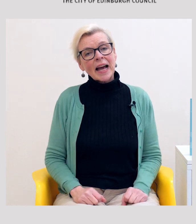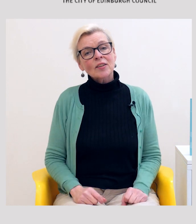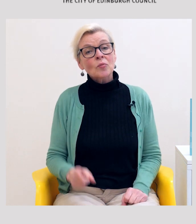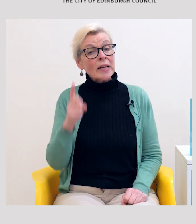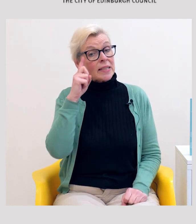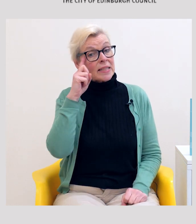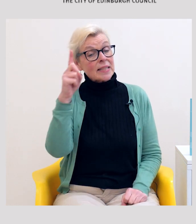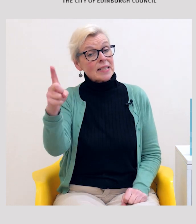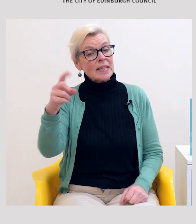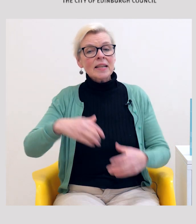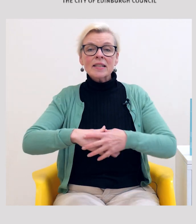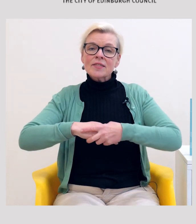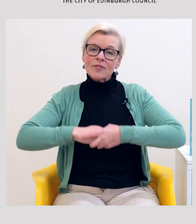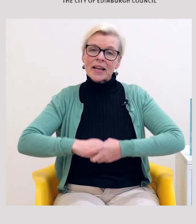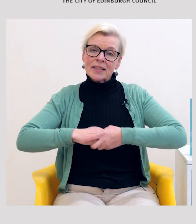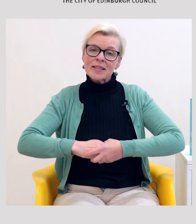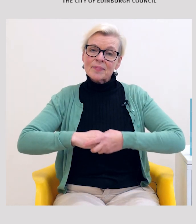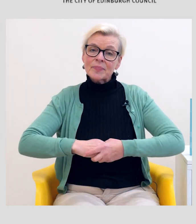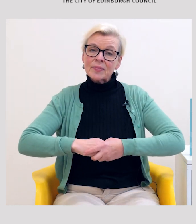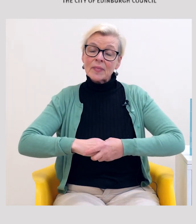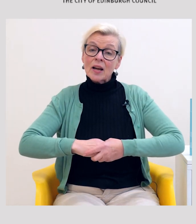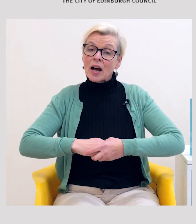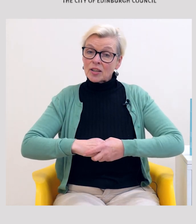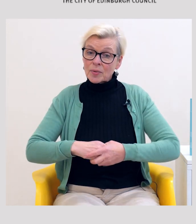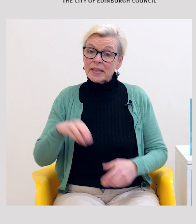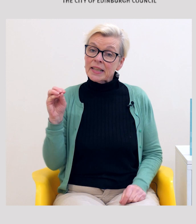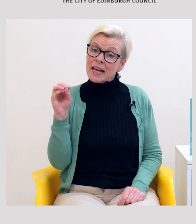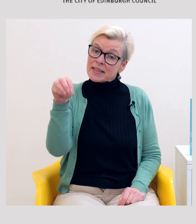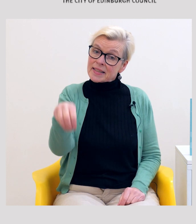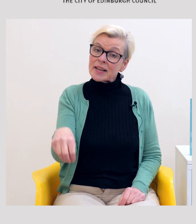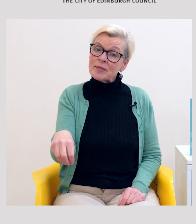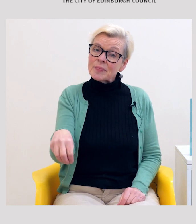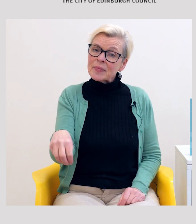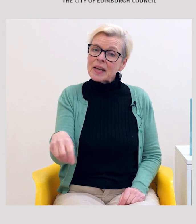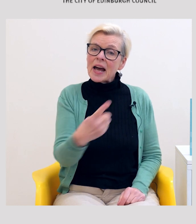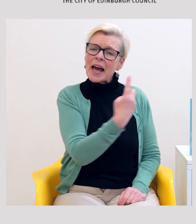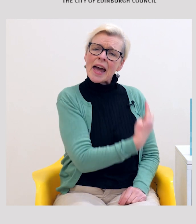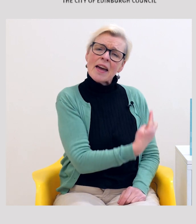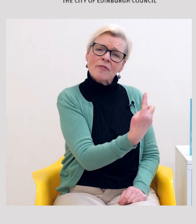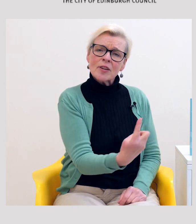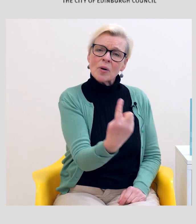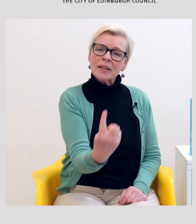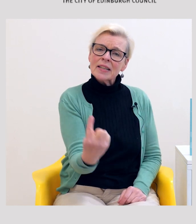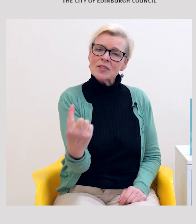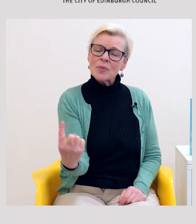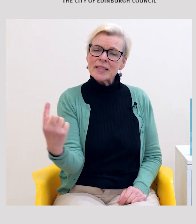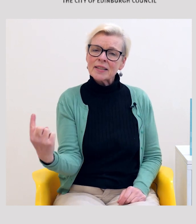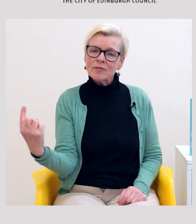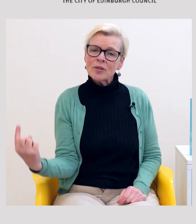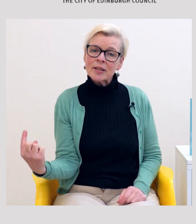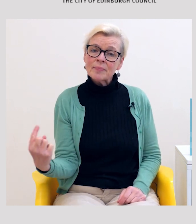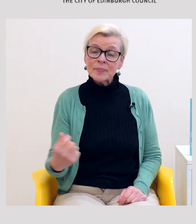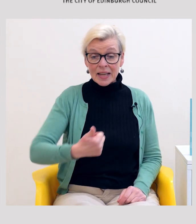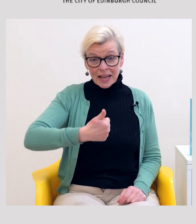Pantosaurus can't wait to see his friends. And when he gets there, everyone is